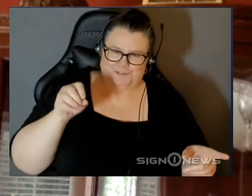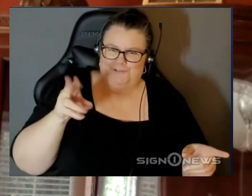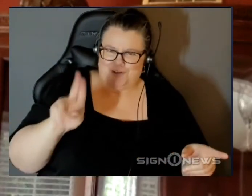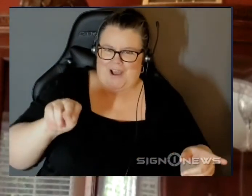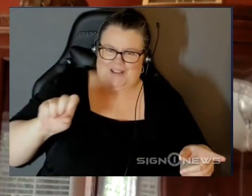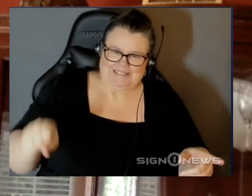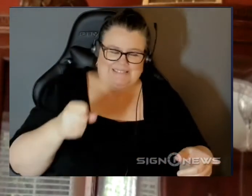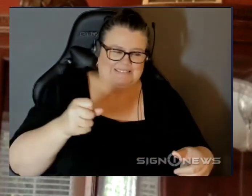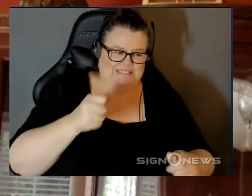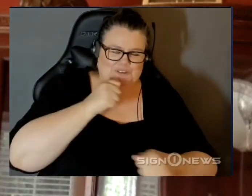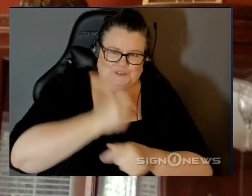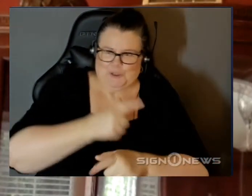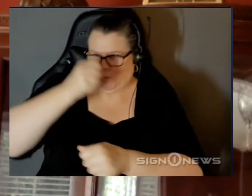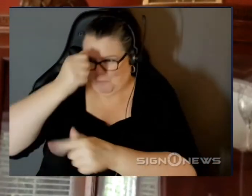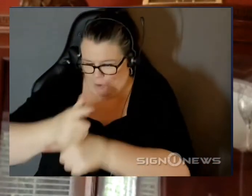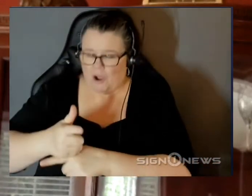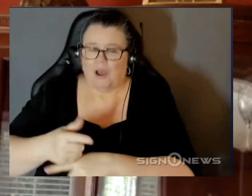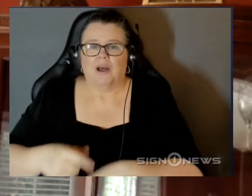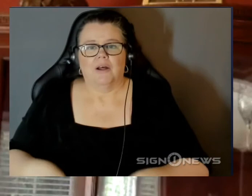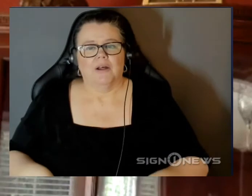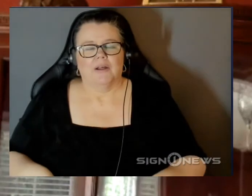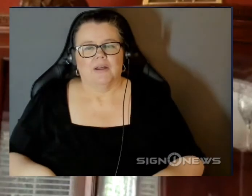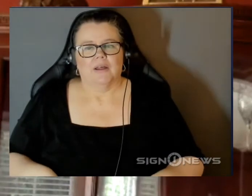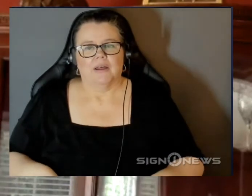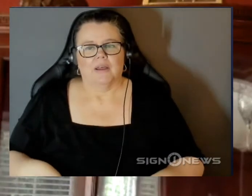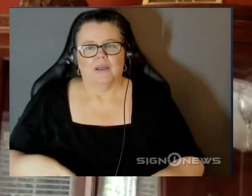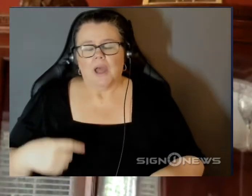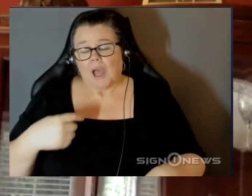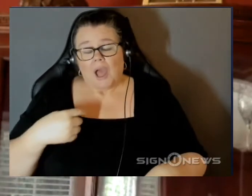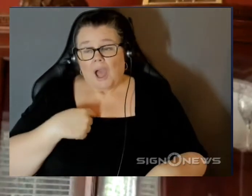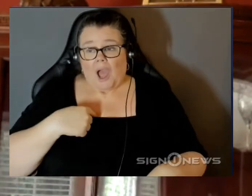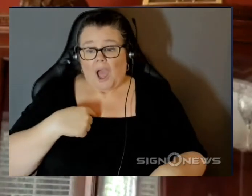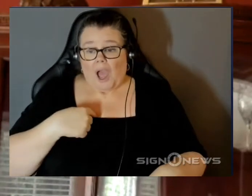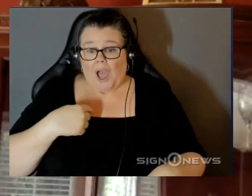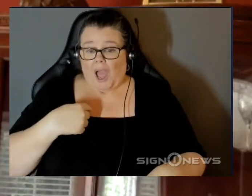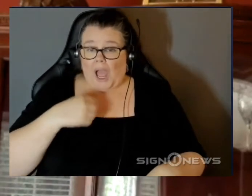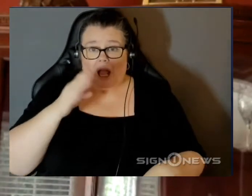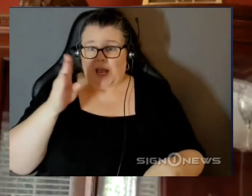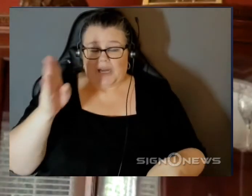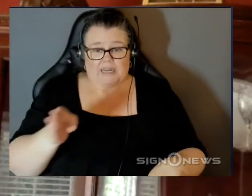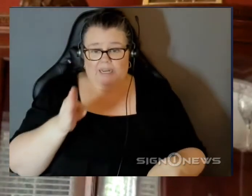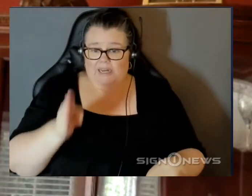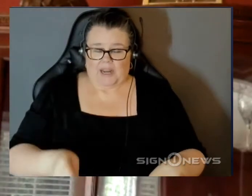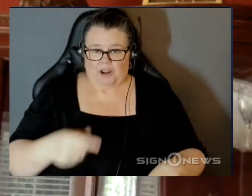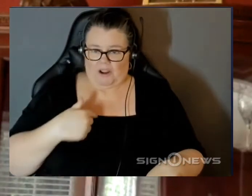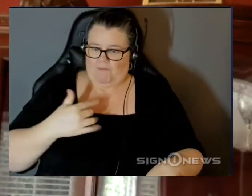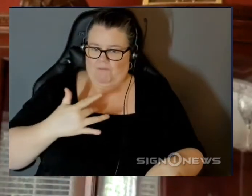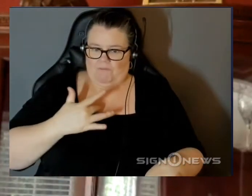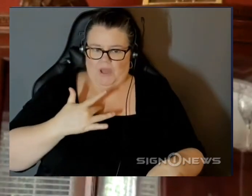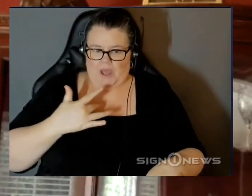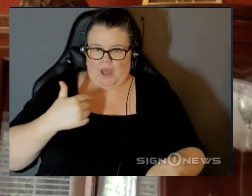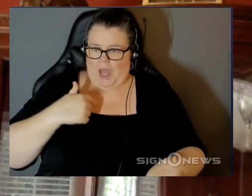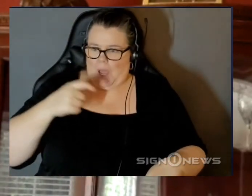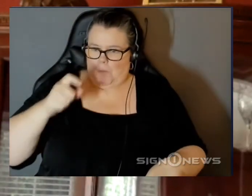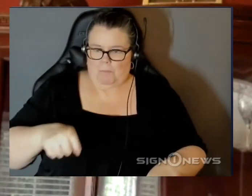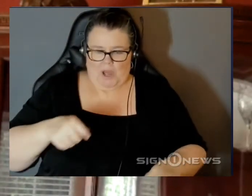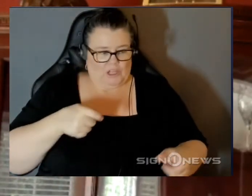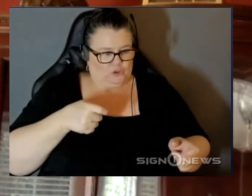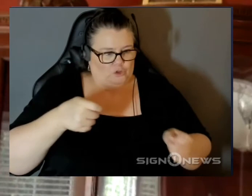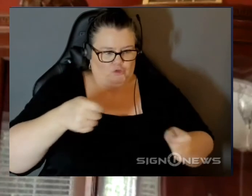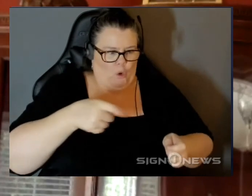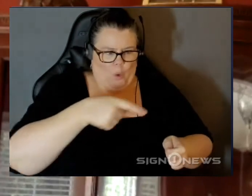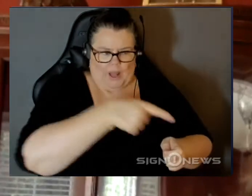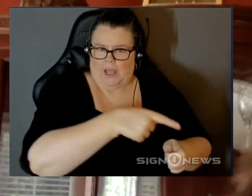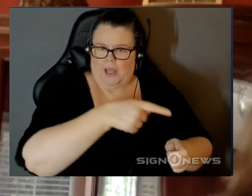oh, I'm going to have to control him for the rest of his life, because, there's this natural kind of an ebb and a flow as